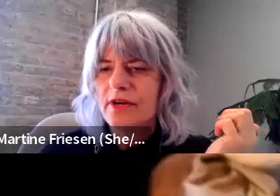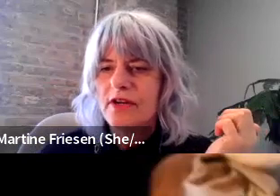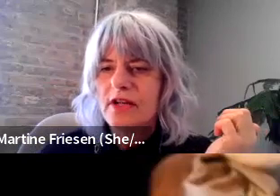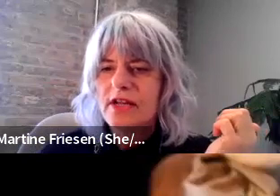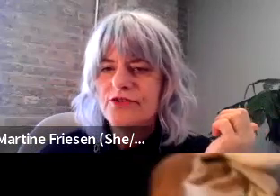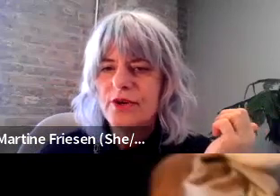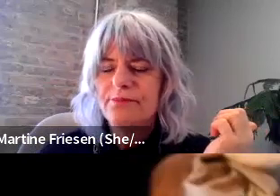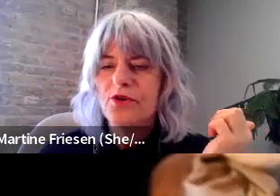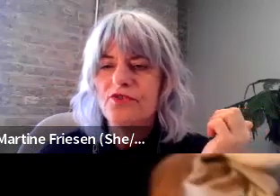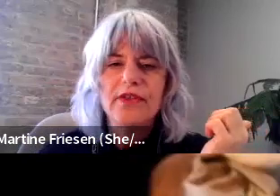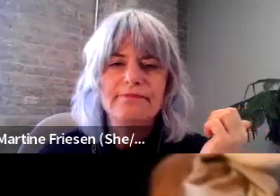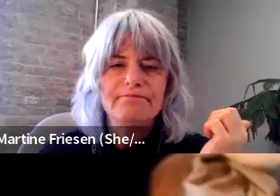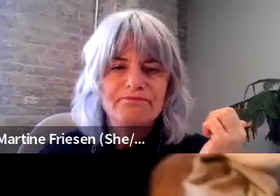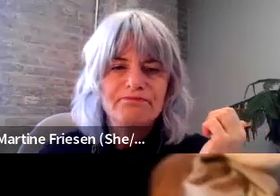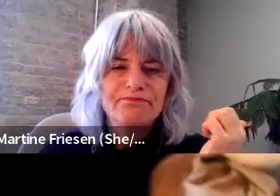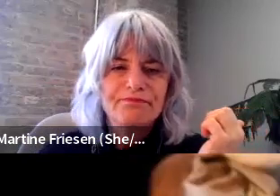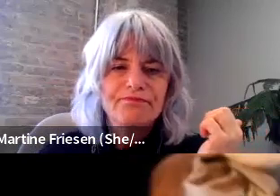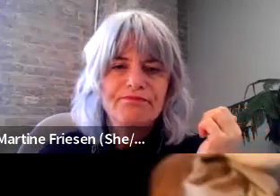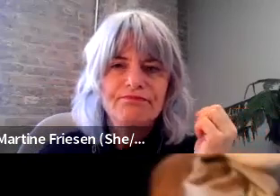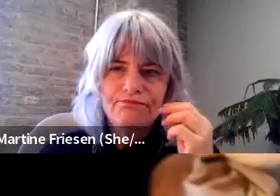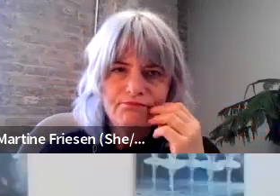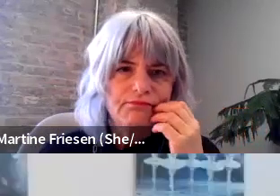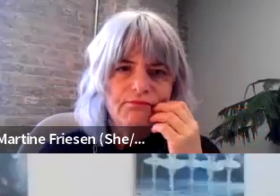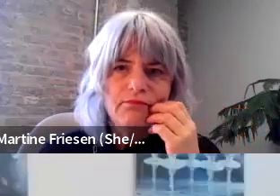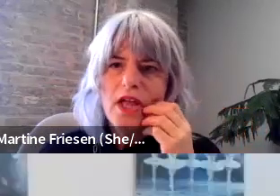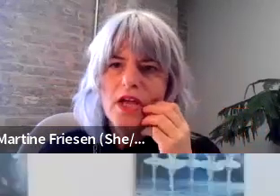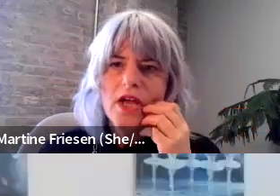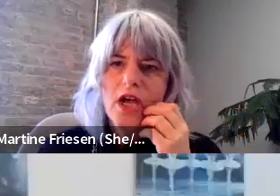translucent fabric draped over them.